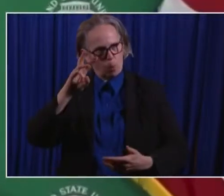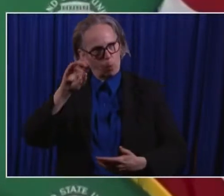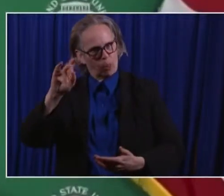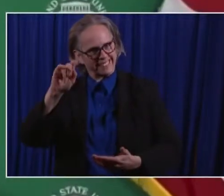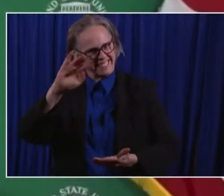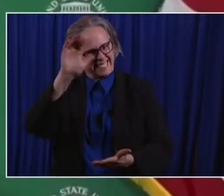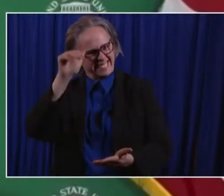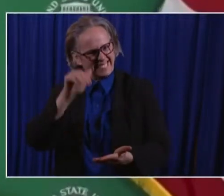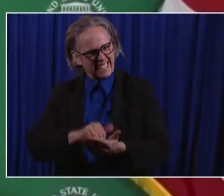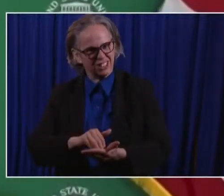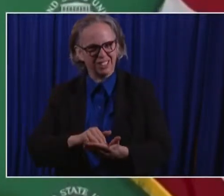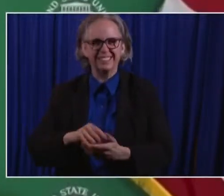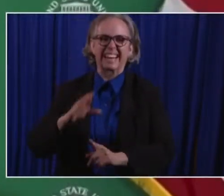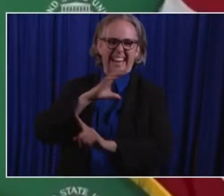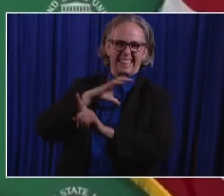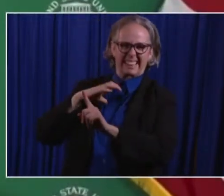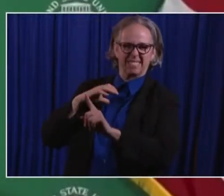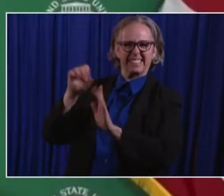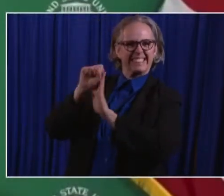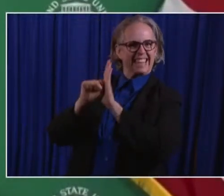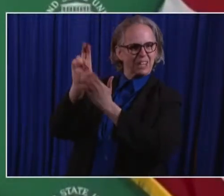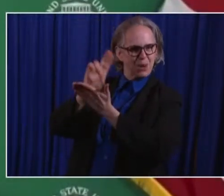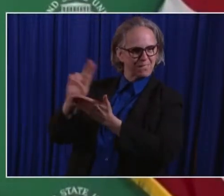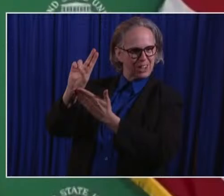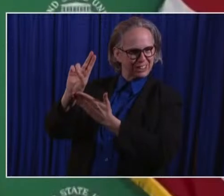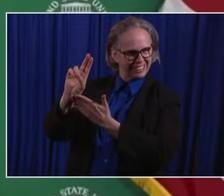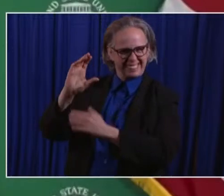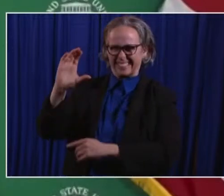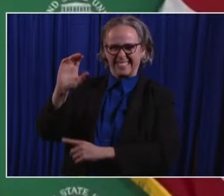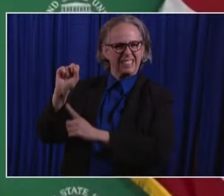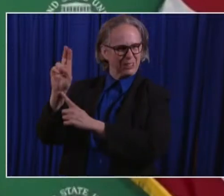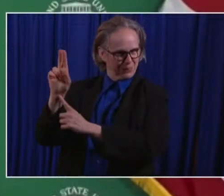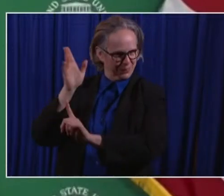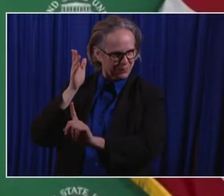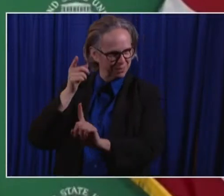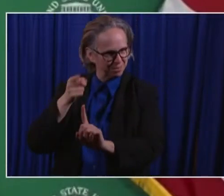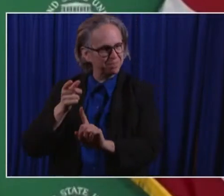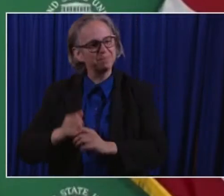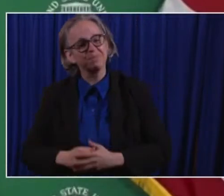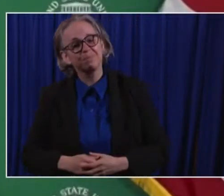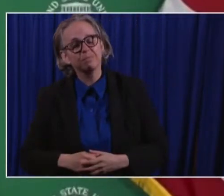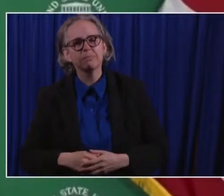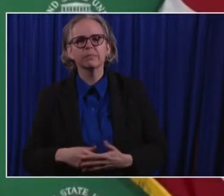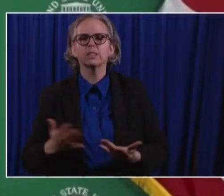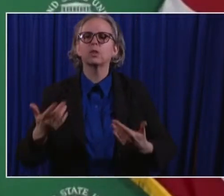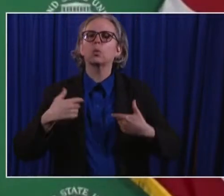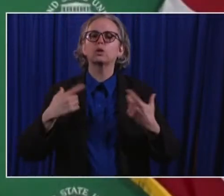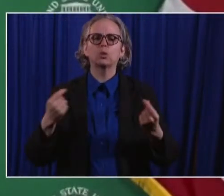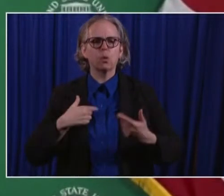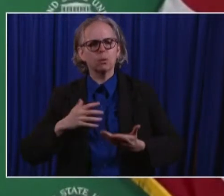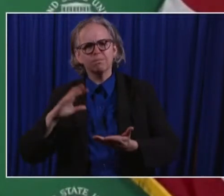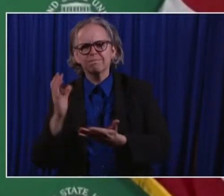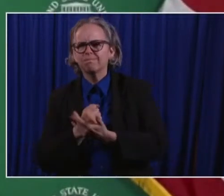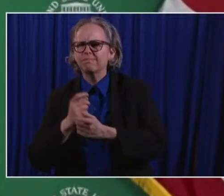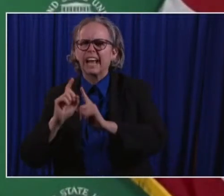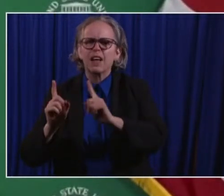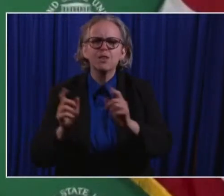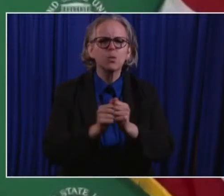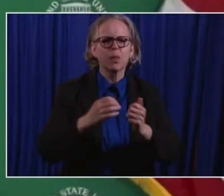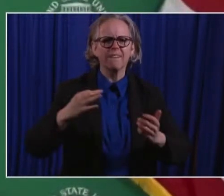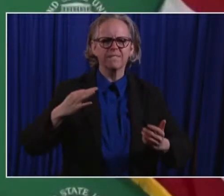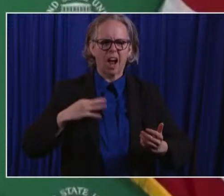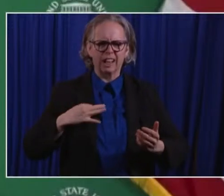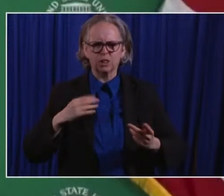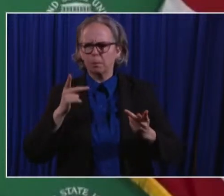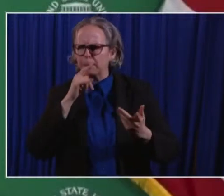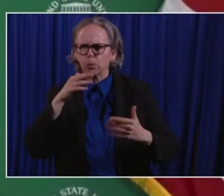had the opportunity to talk to a number of the volunteers today and others who have been working. Very exciting. We're